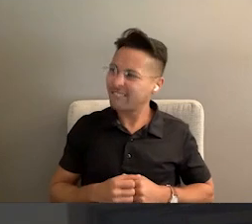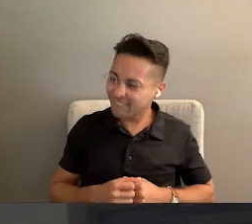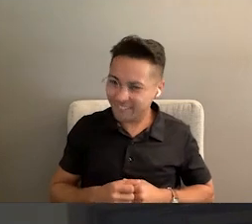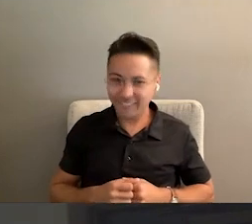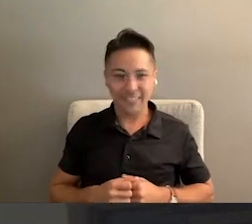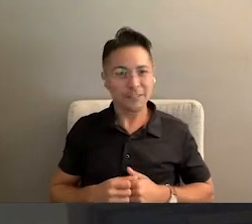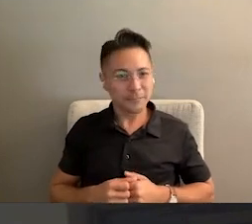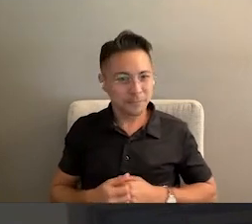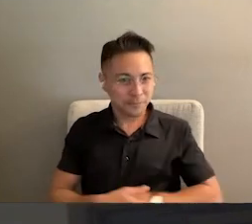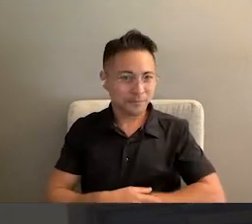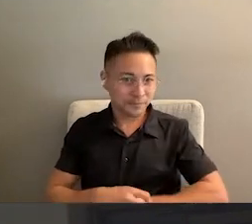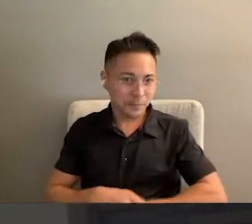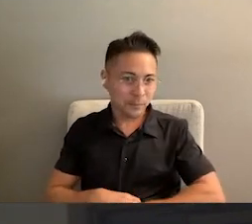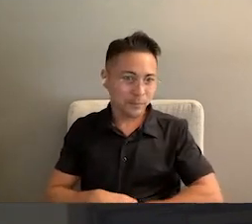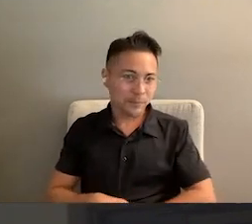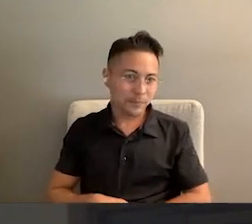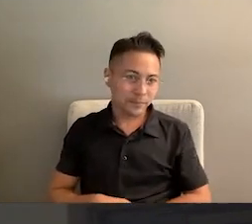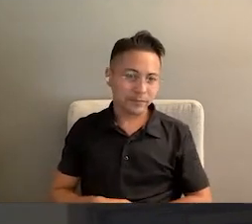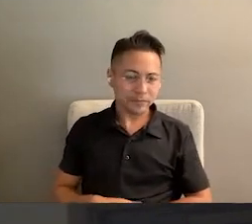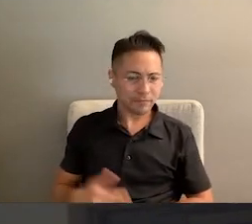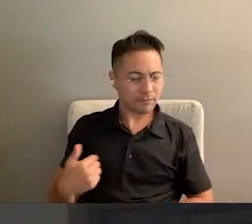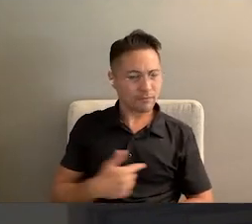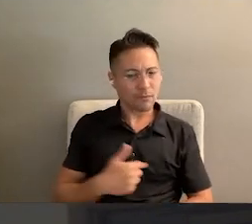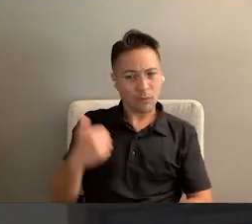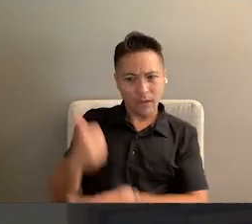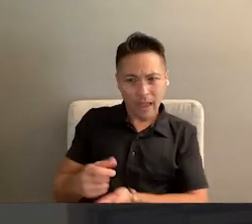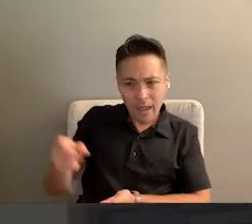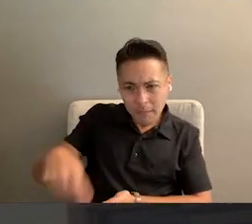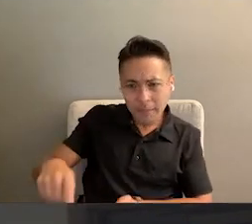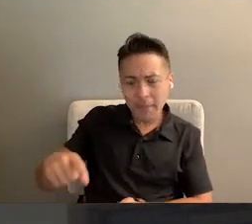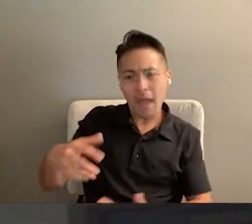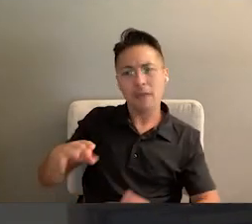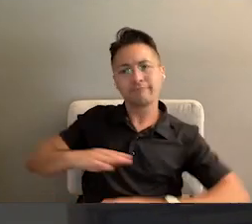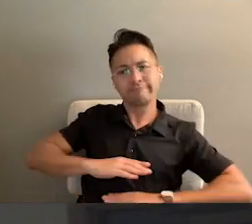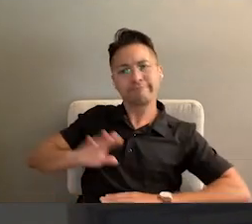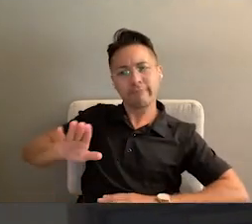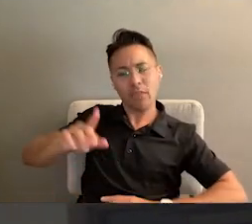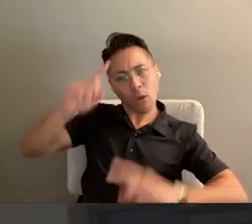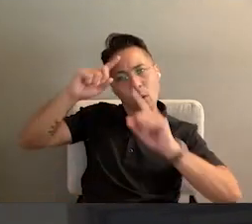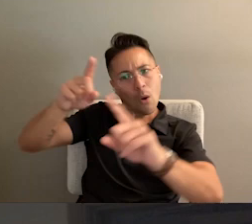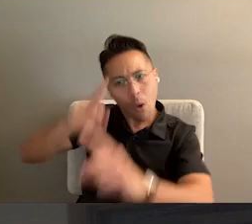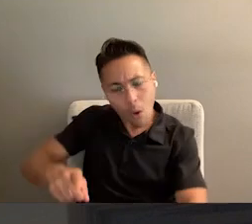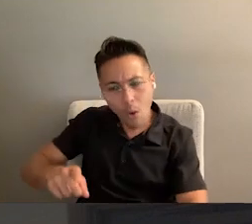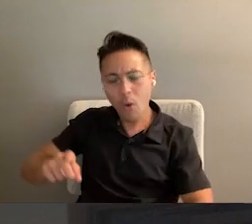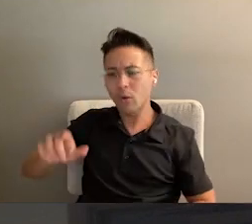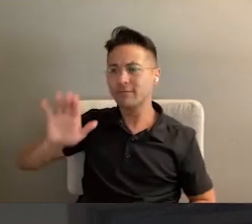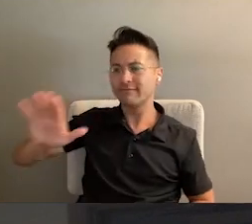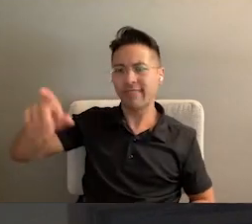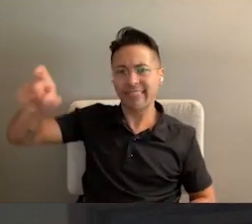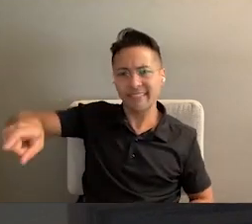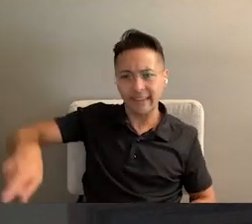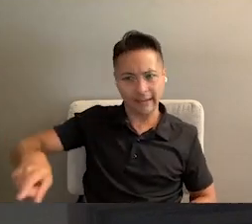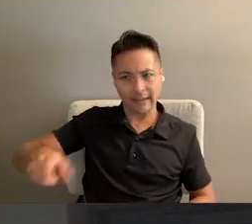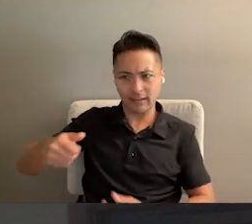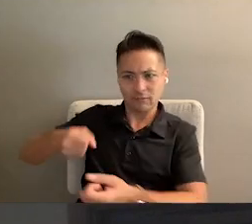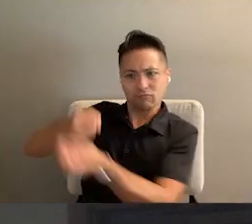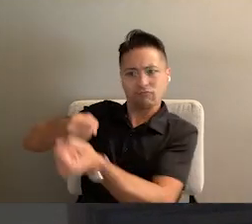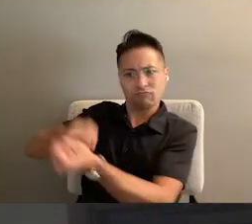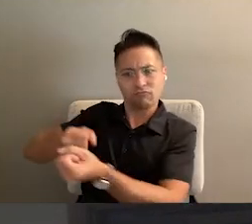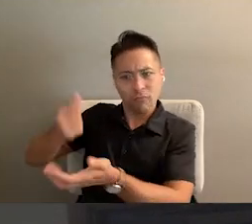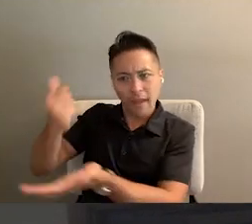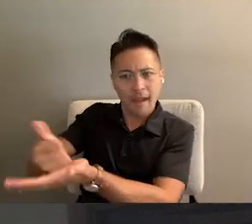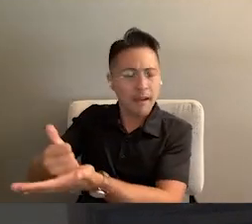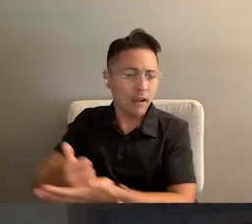Plus and are coming back, or coming over to it. Help the consumer meet their identified goals and